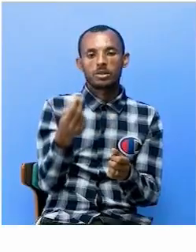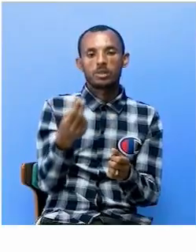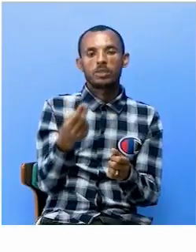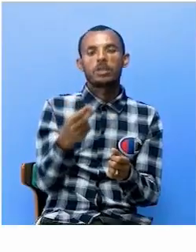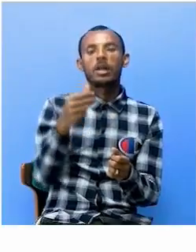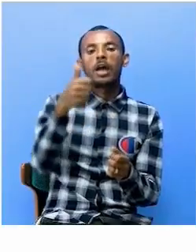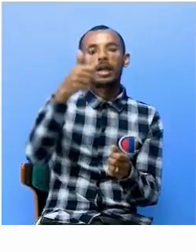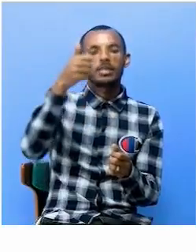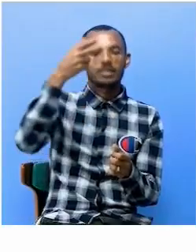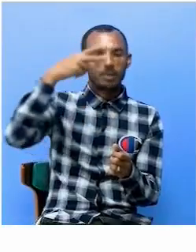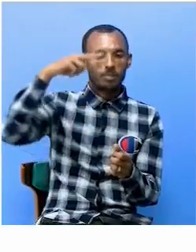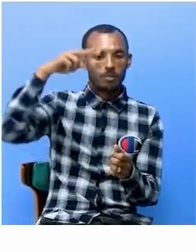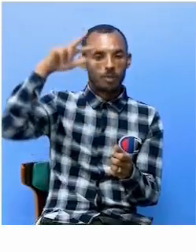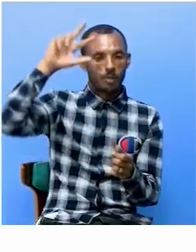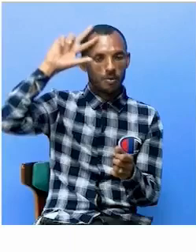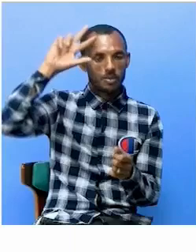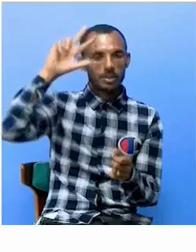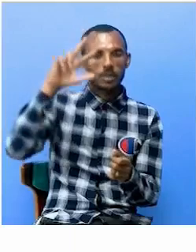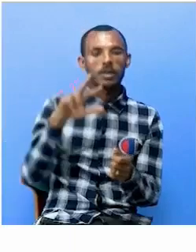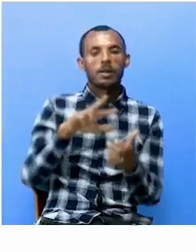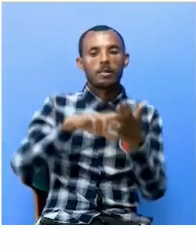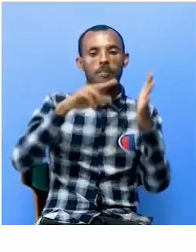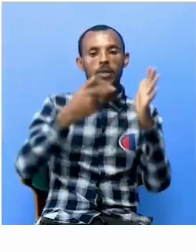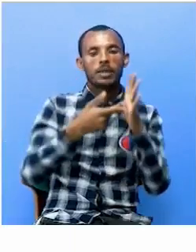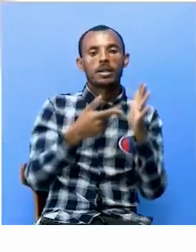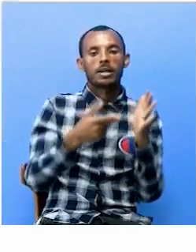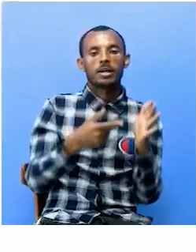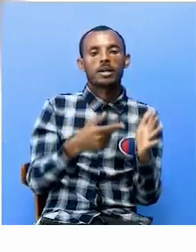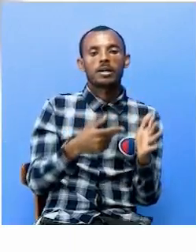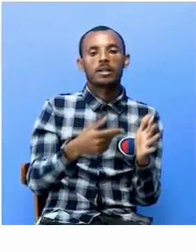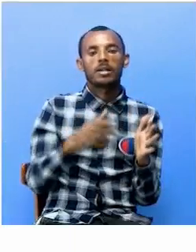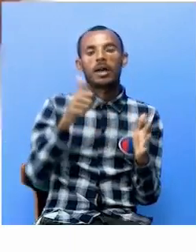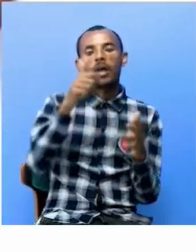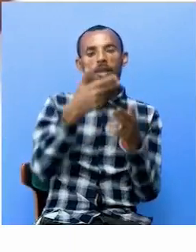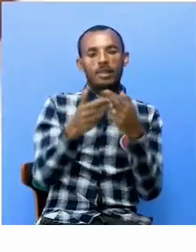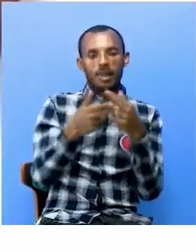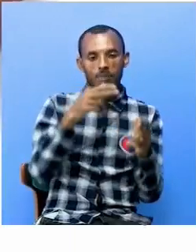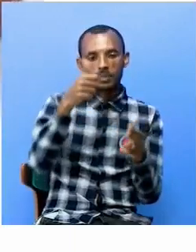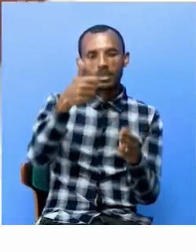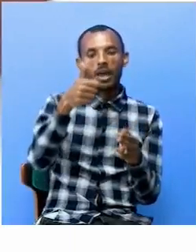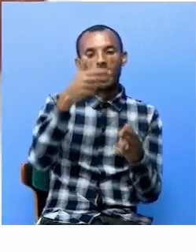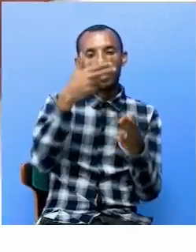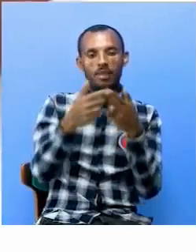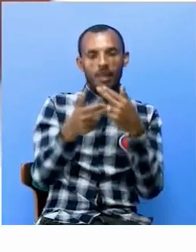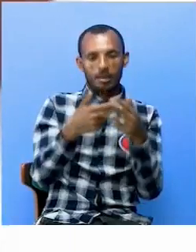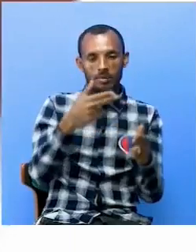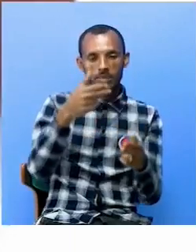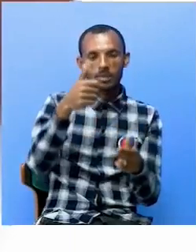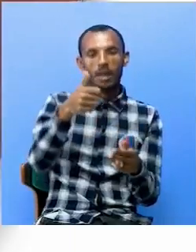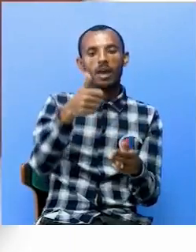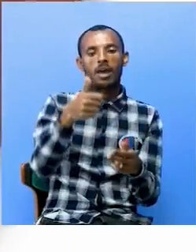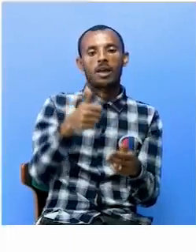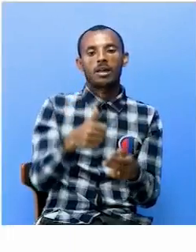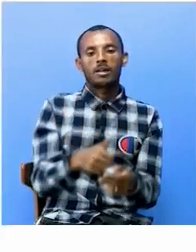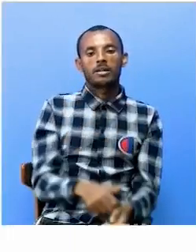A to the power of 3, meaning that a times a times a,